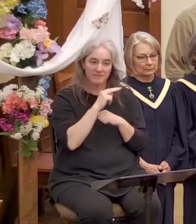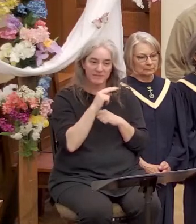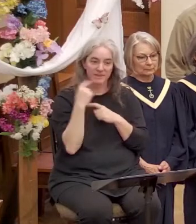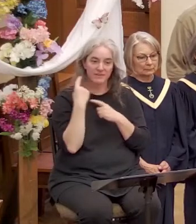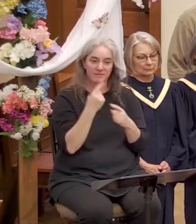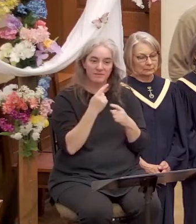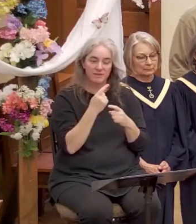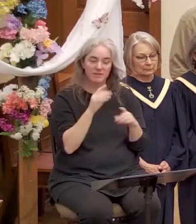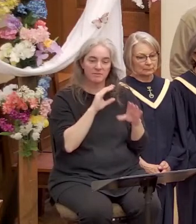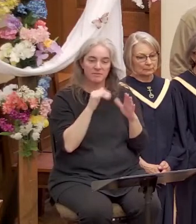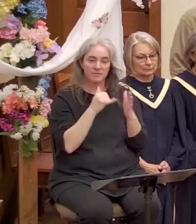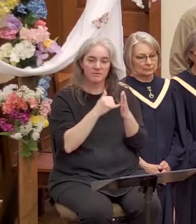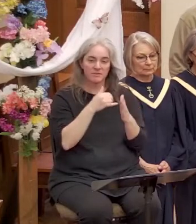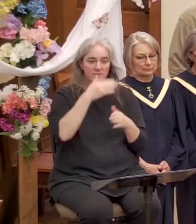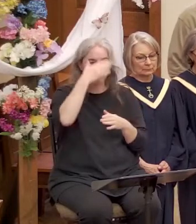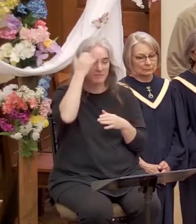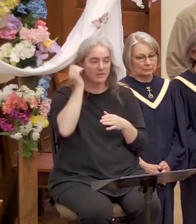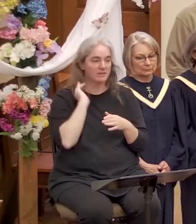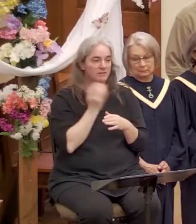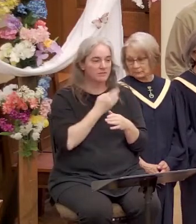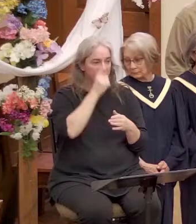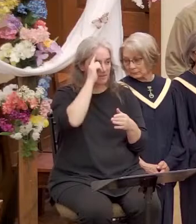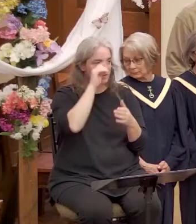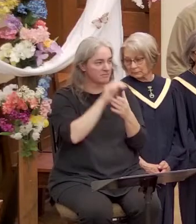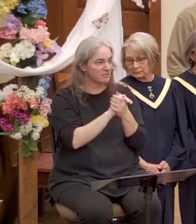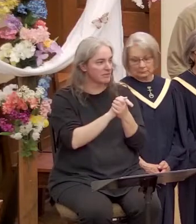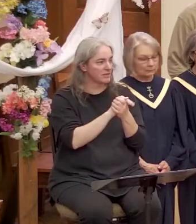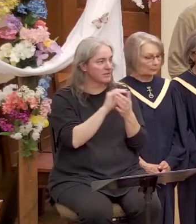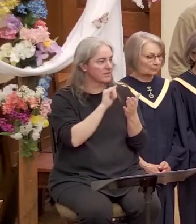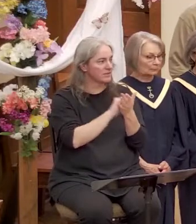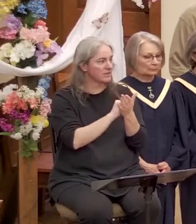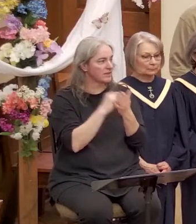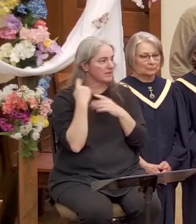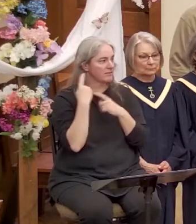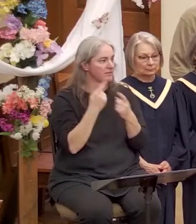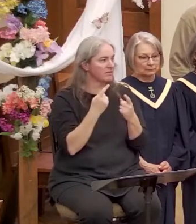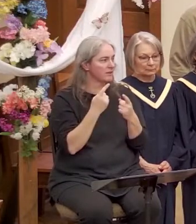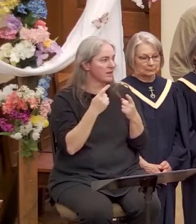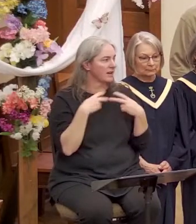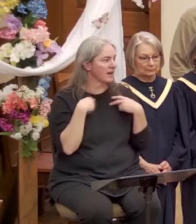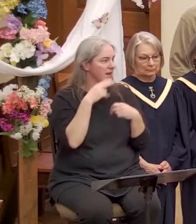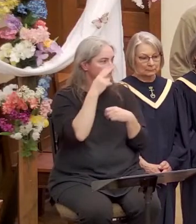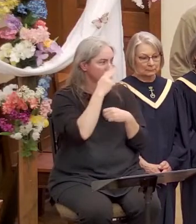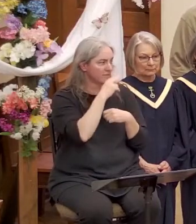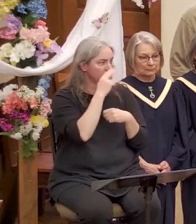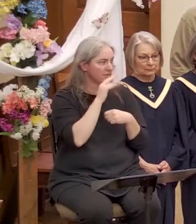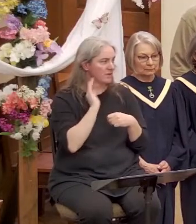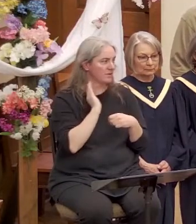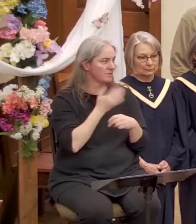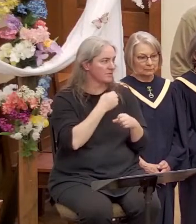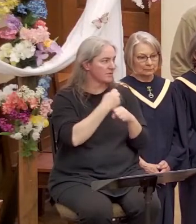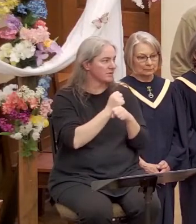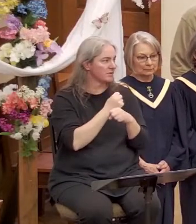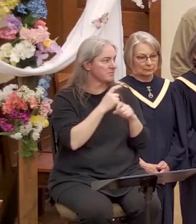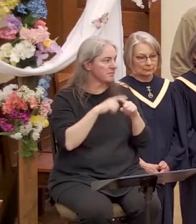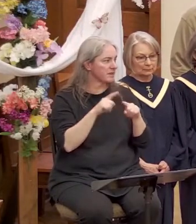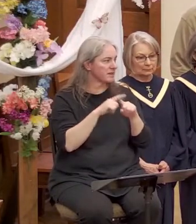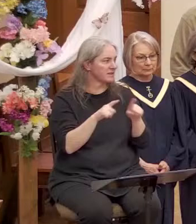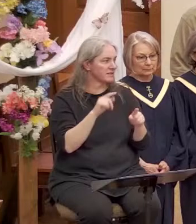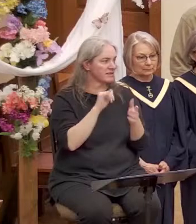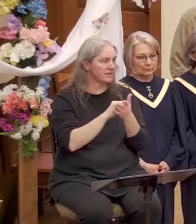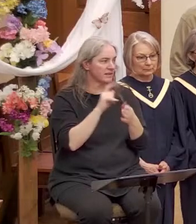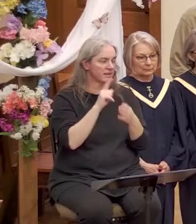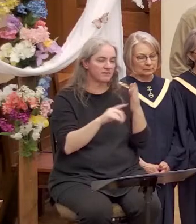hard, because we firmly believe that if we're having some fun while we're working hard, we will make a difference, and that's what we want to do this